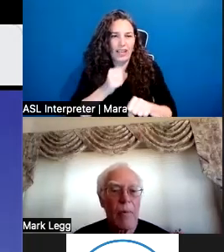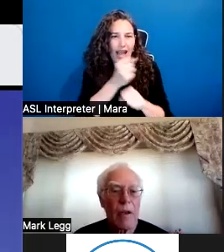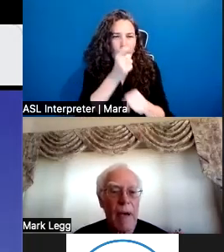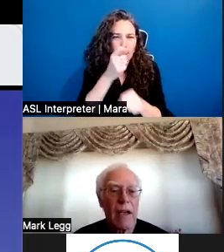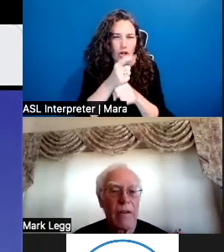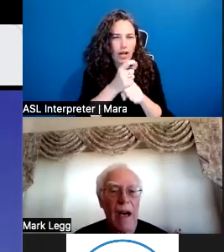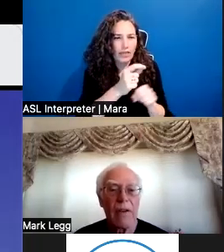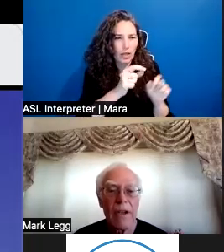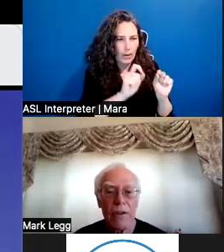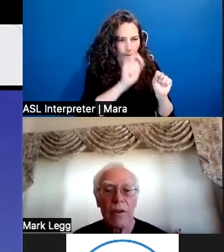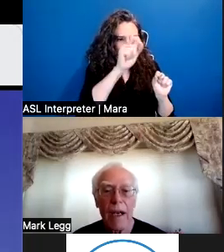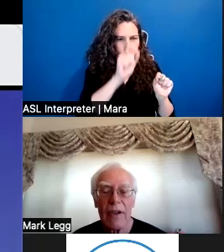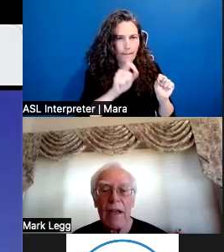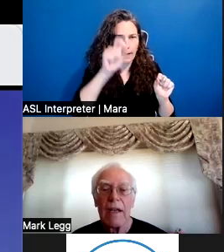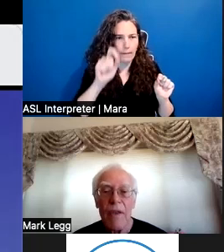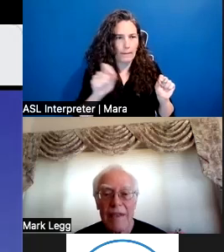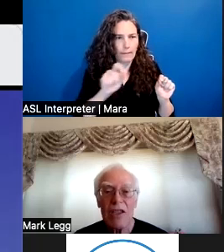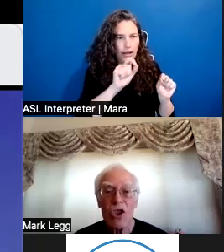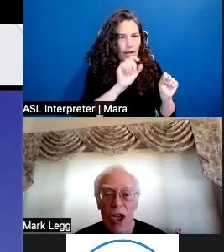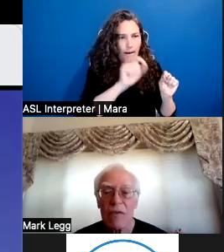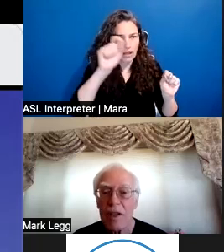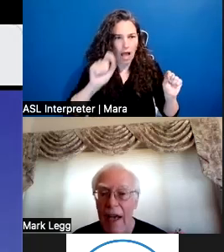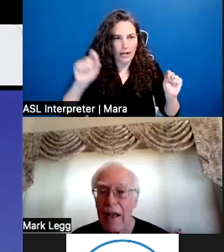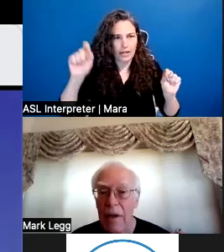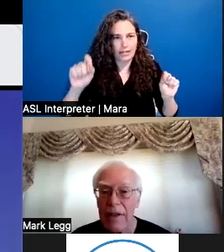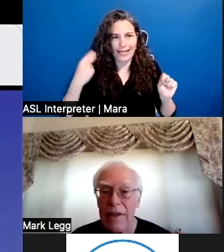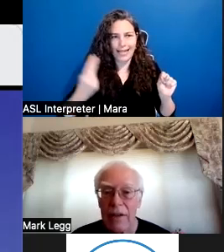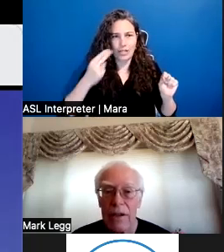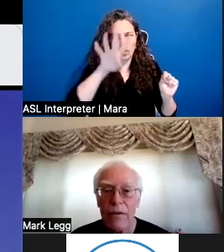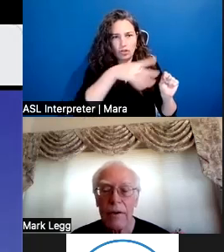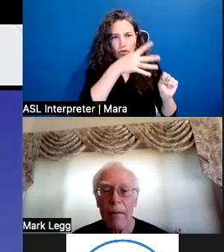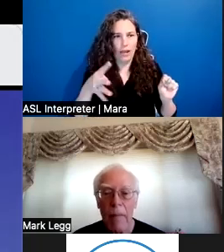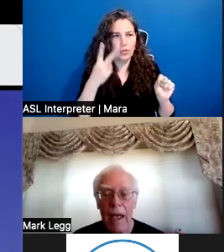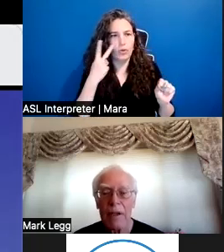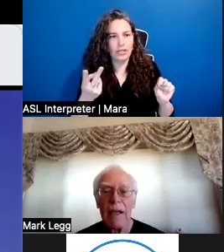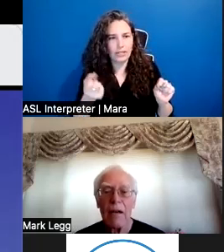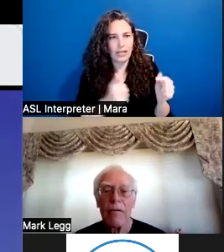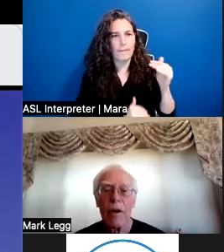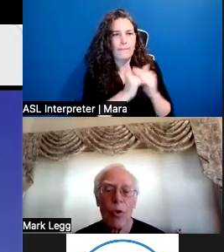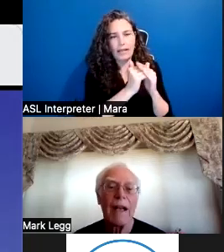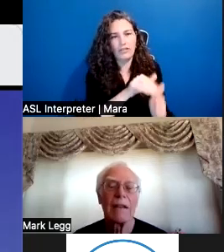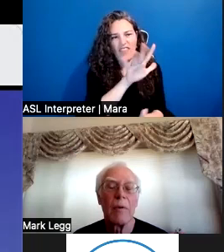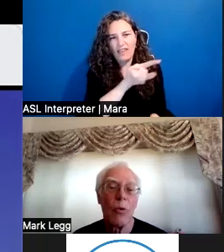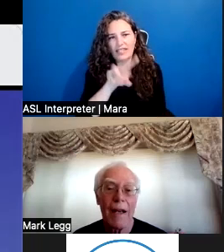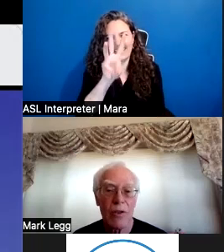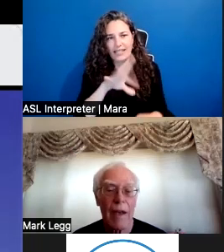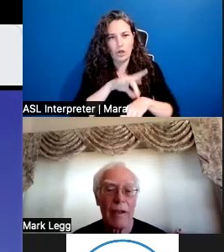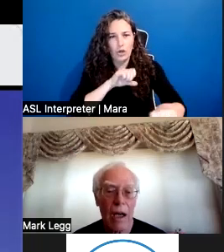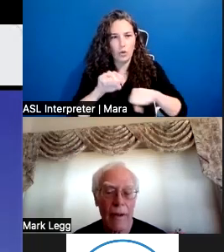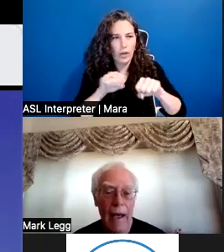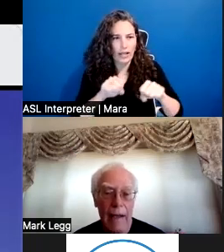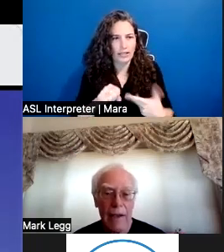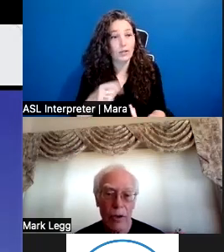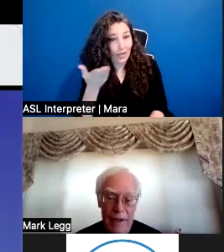there's a number of magnitude 5 to 6 earthquakes. And this is just for the San Clemente San Isidro Fault, that main one, for a 20-kilometer